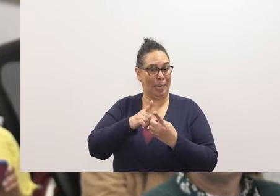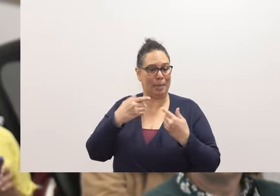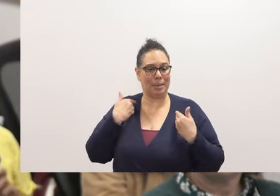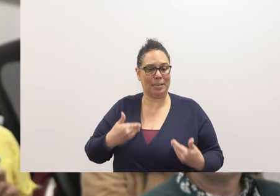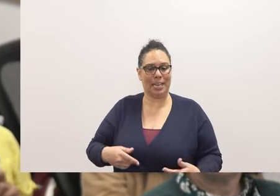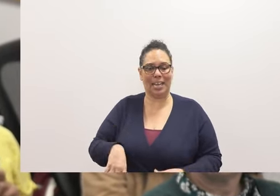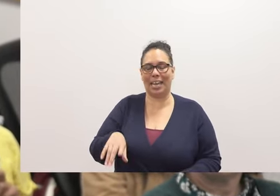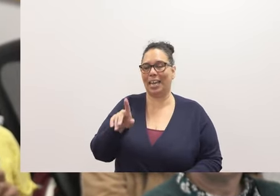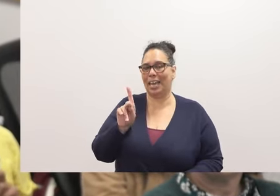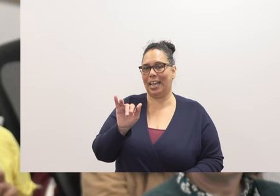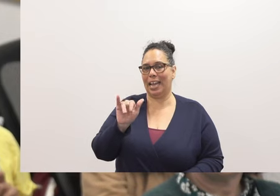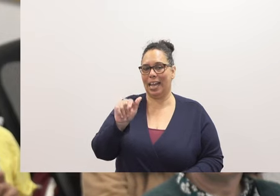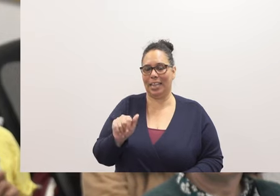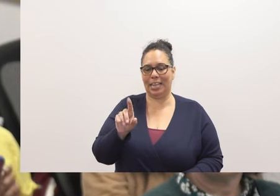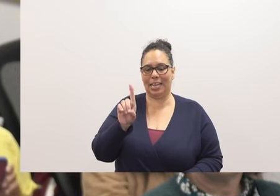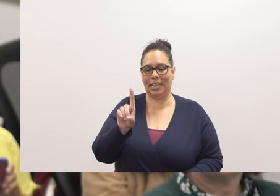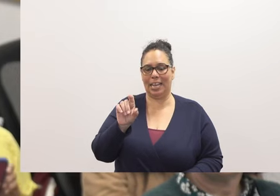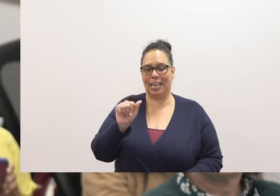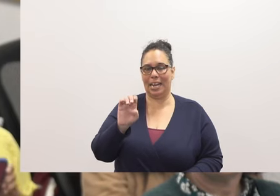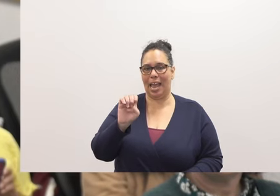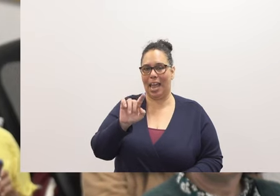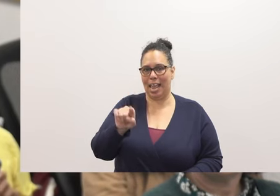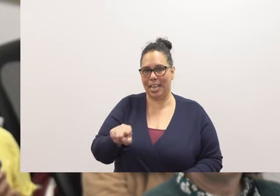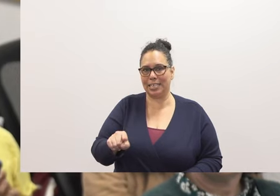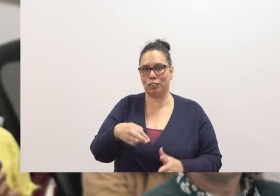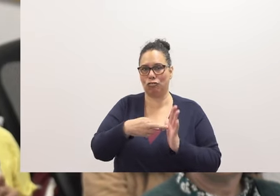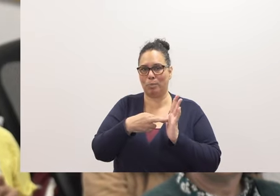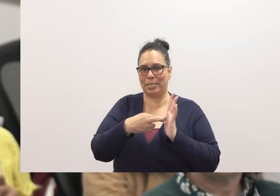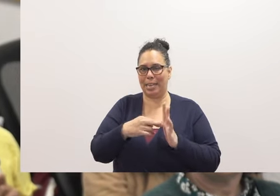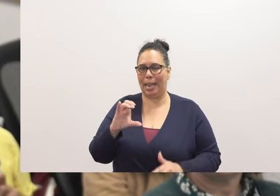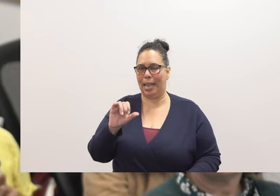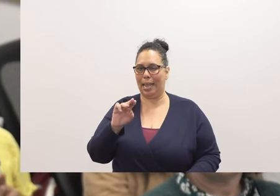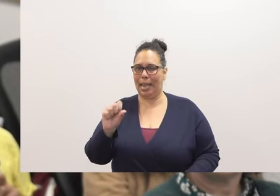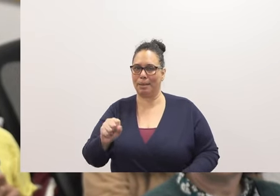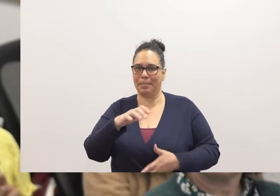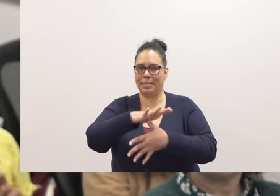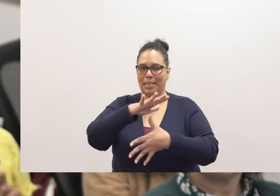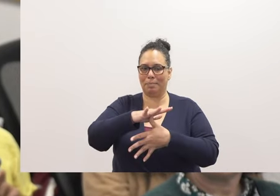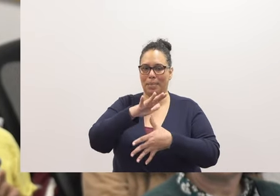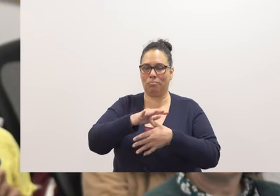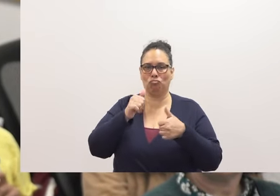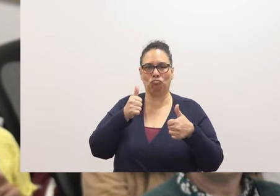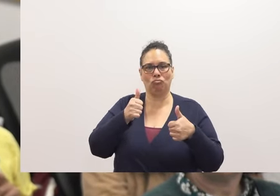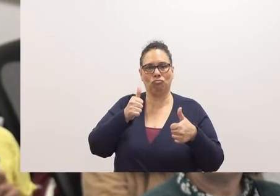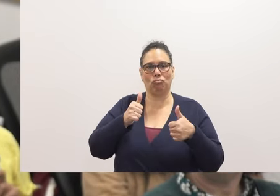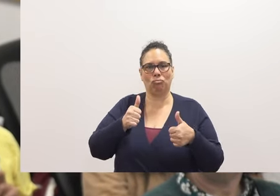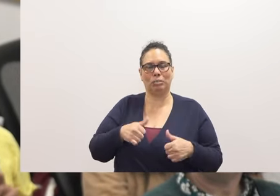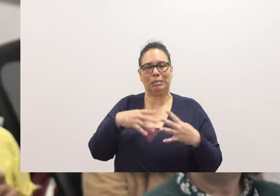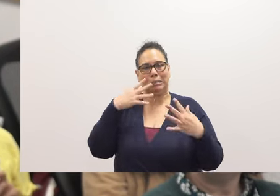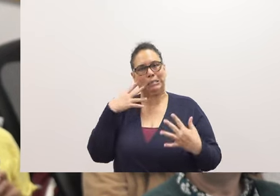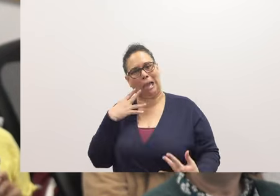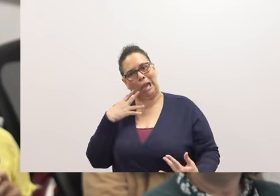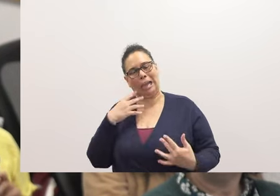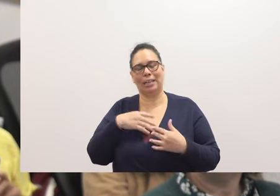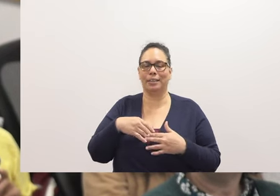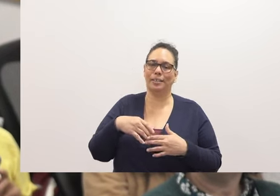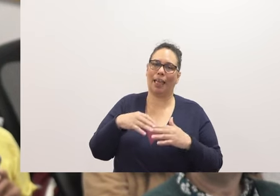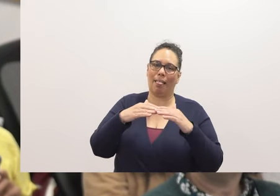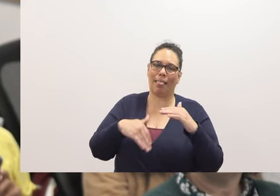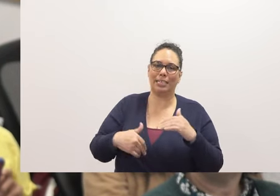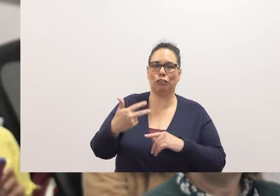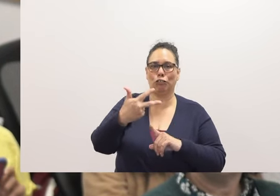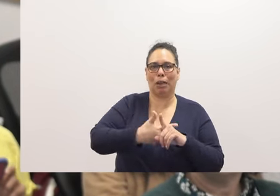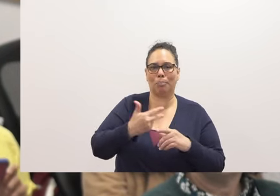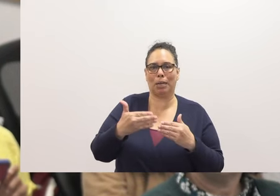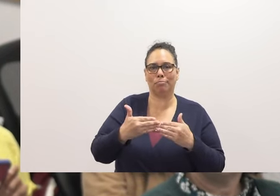Diaz, representing CAMS as ASB president. My senior year has been going great, and it is sad to say we only have less than 3 months